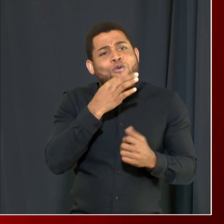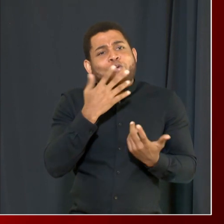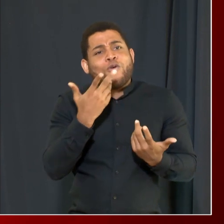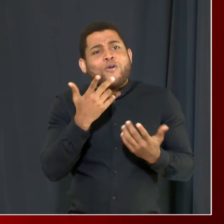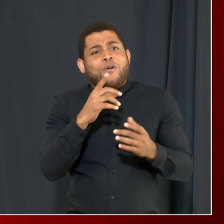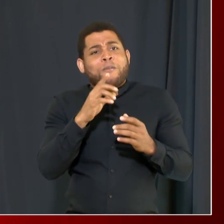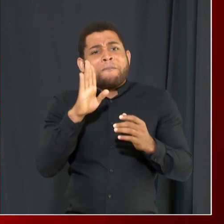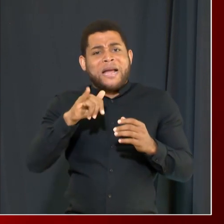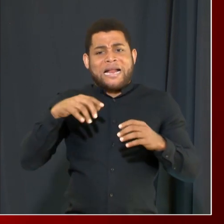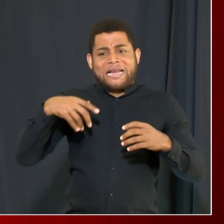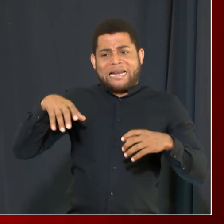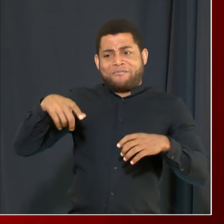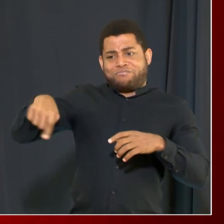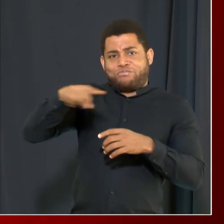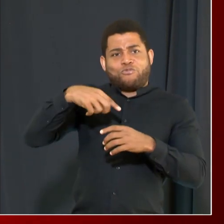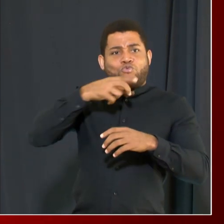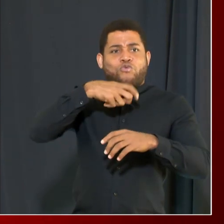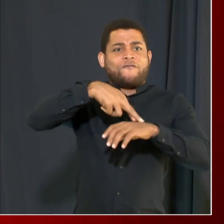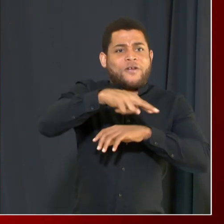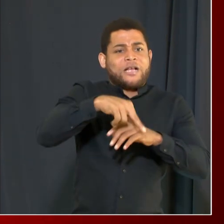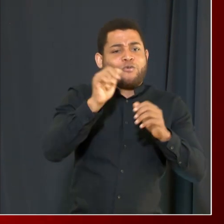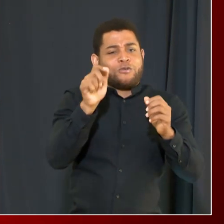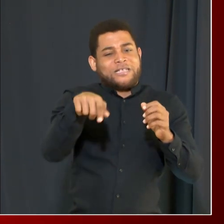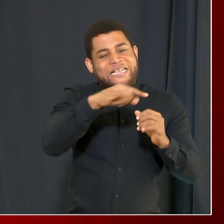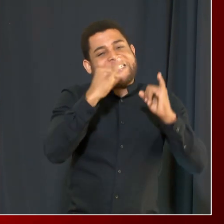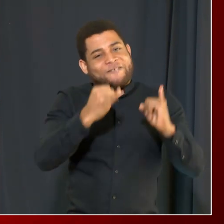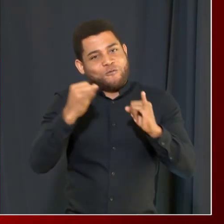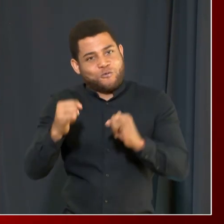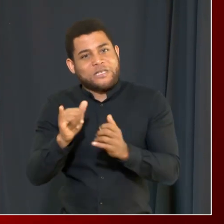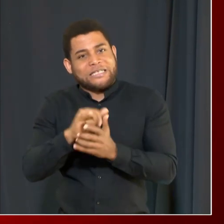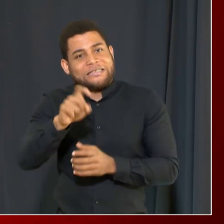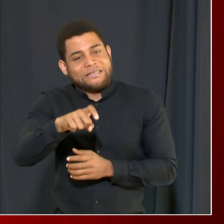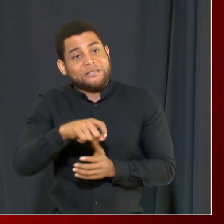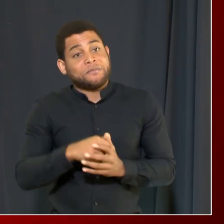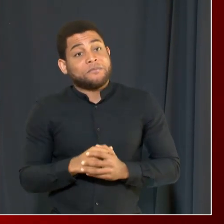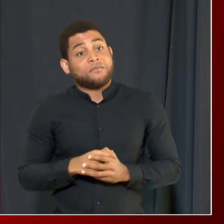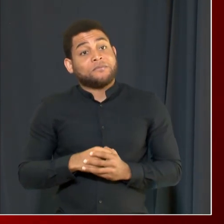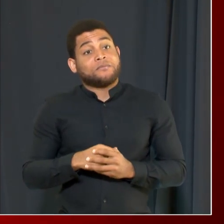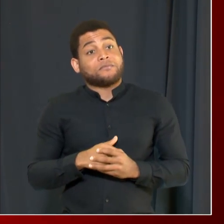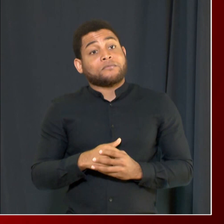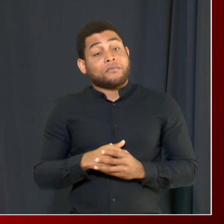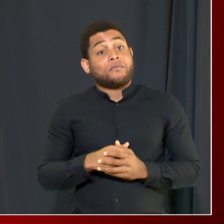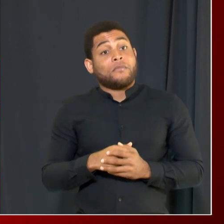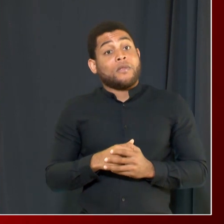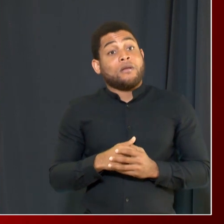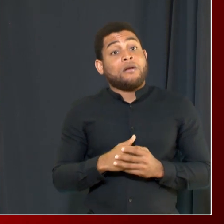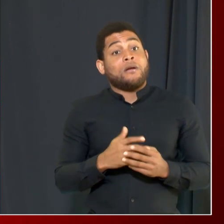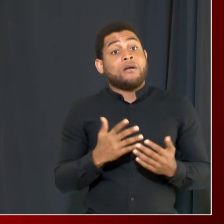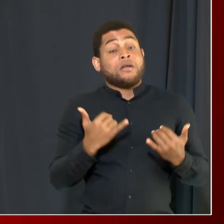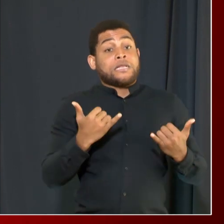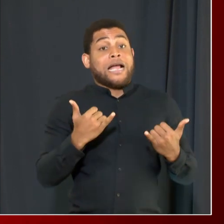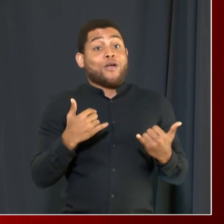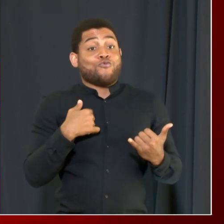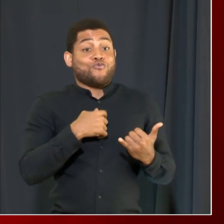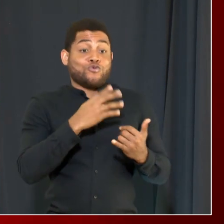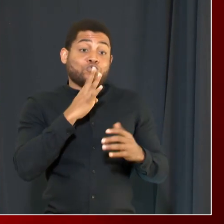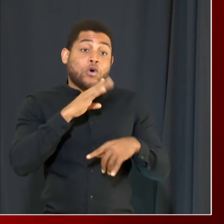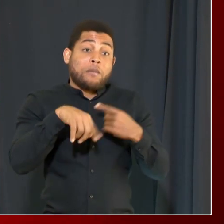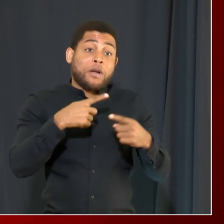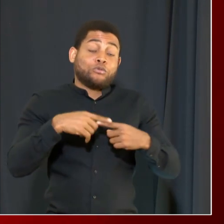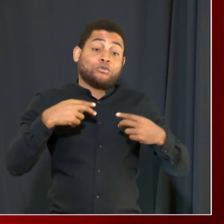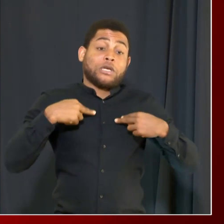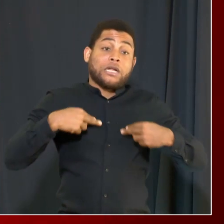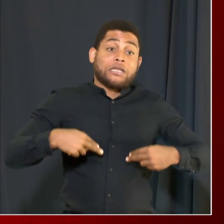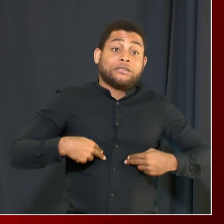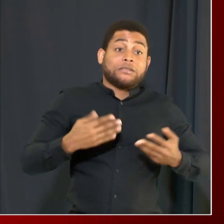the summer for individuals who are in need. And finally, and I'll speak to Health and Human Services on the next slide, there was a call for respite. So